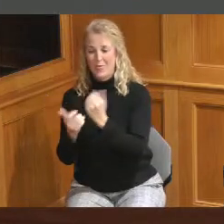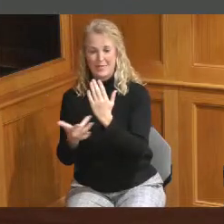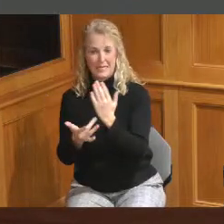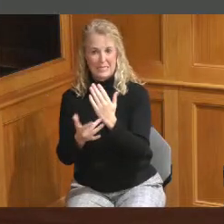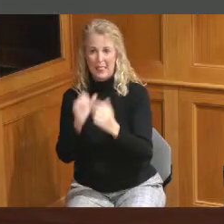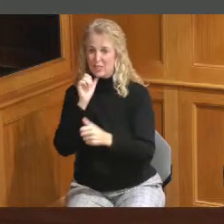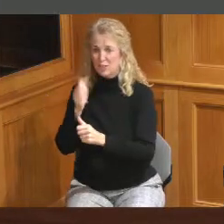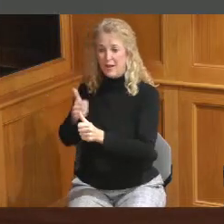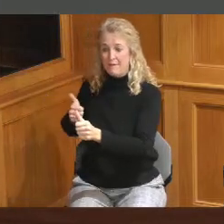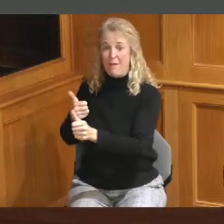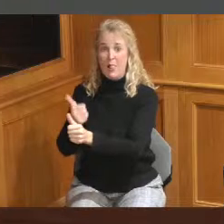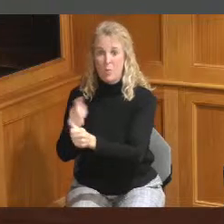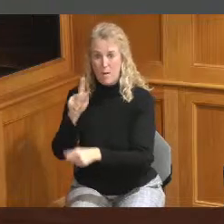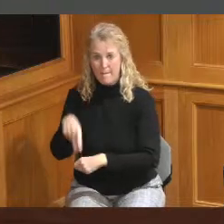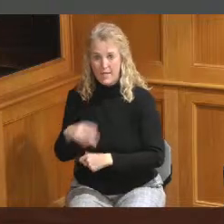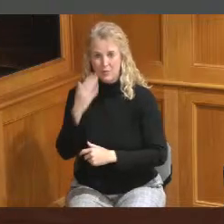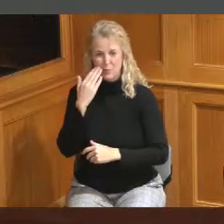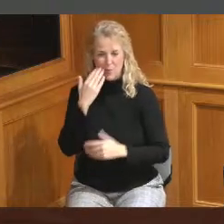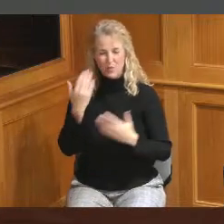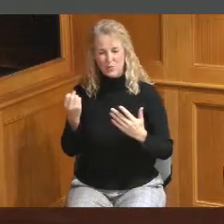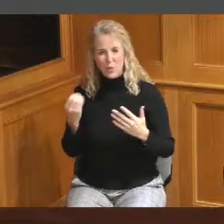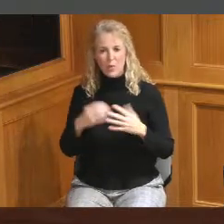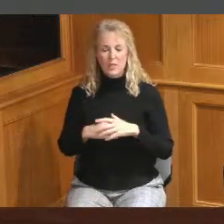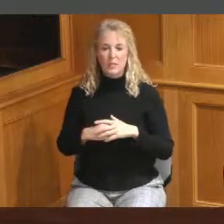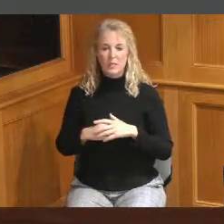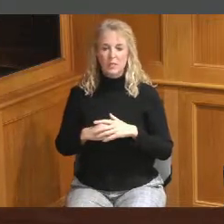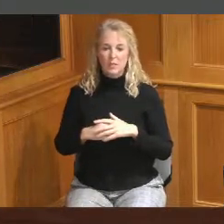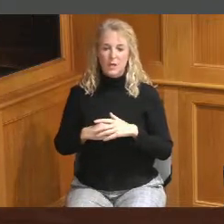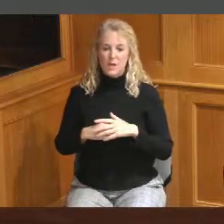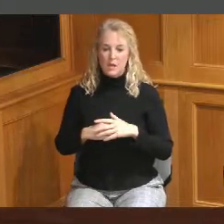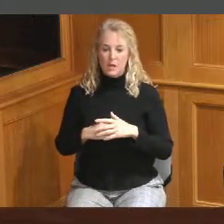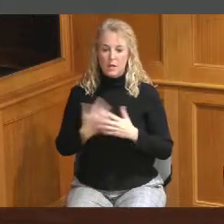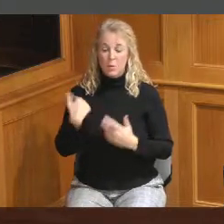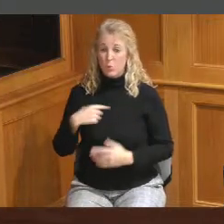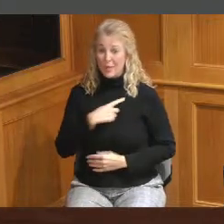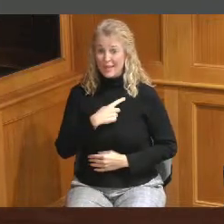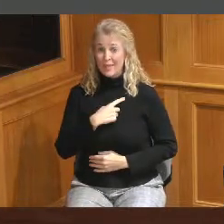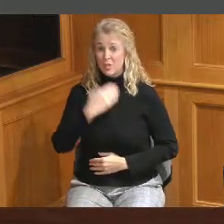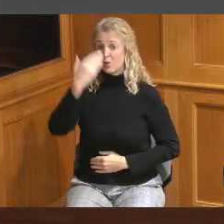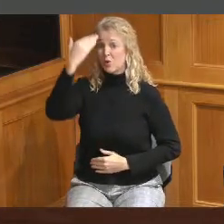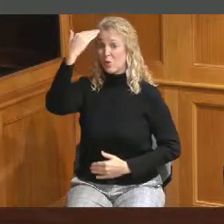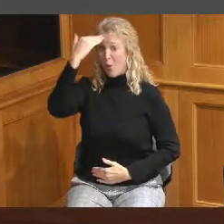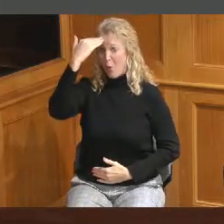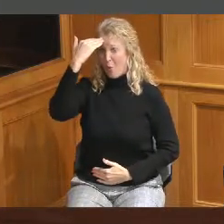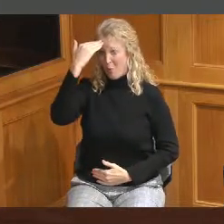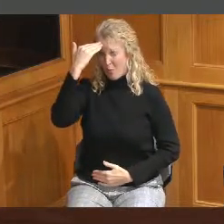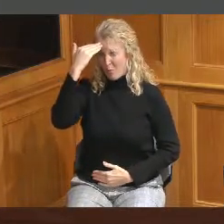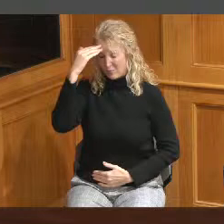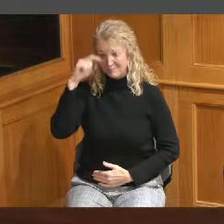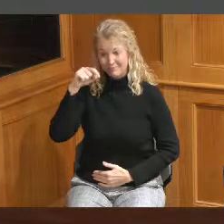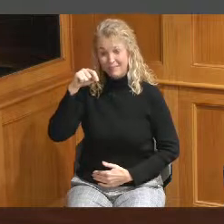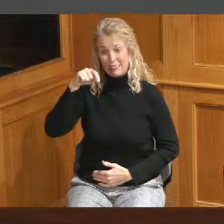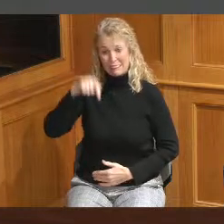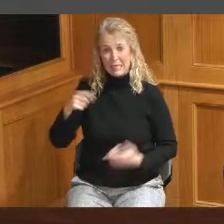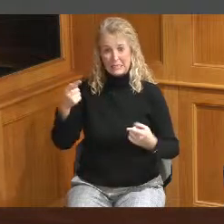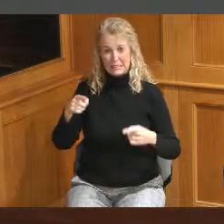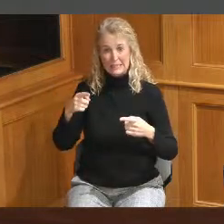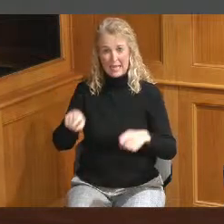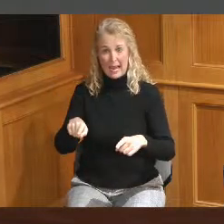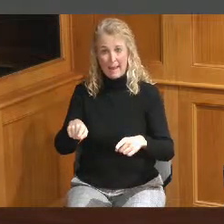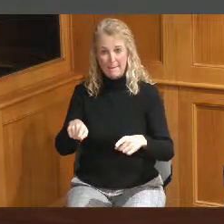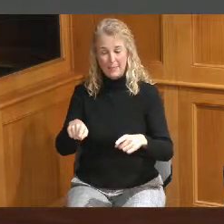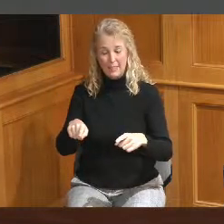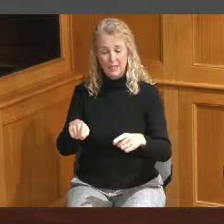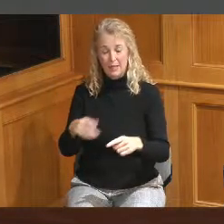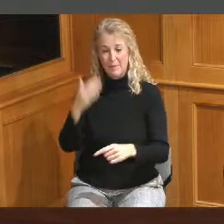in the real-time crime field. We know that this is something that is going on in multiple departments, even with